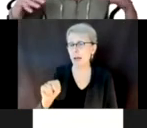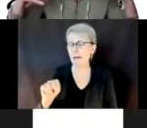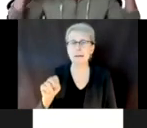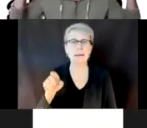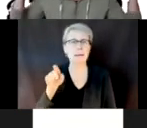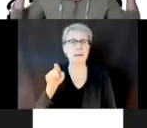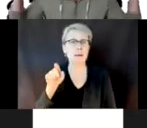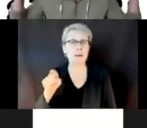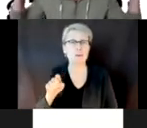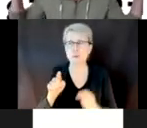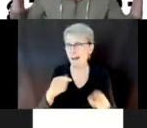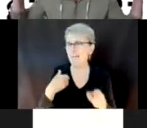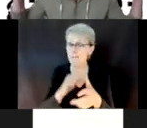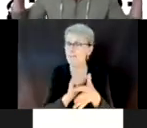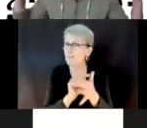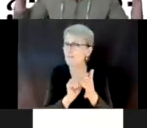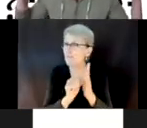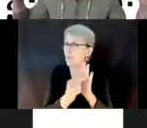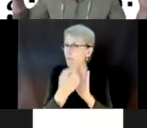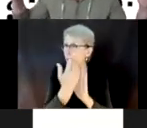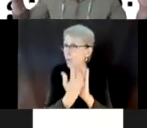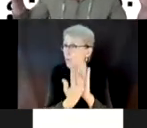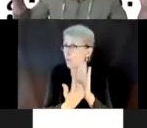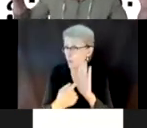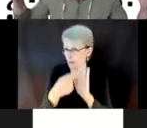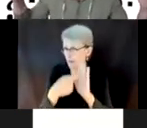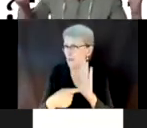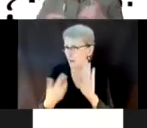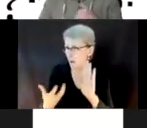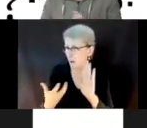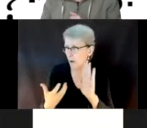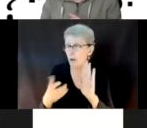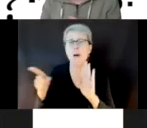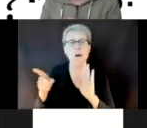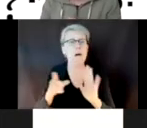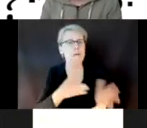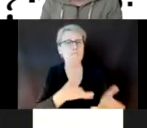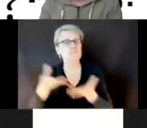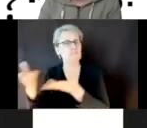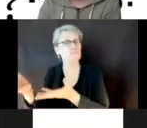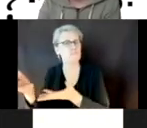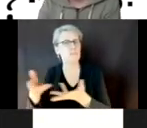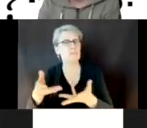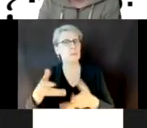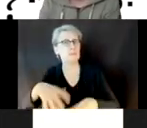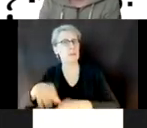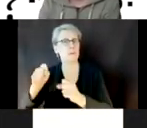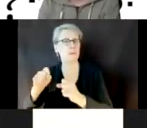language and a little and the understanding of the framework of this work. So I'll just put a little throw there.